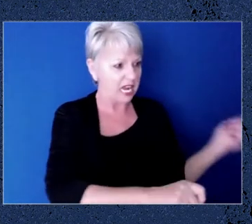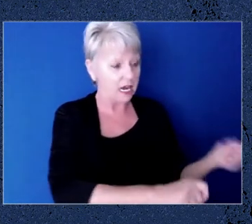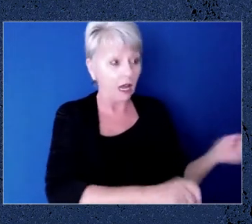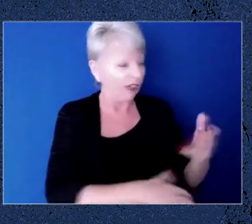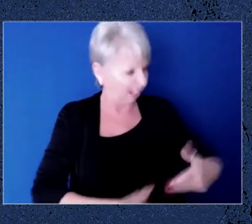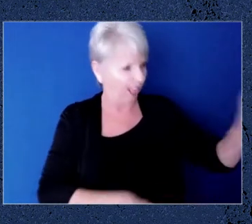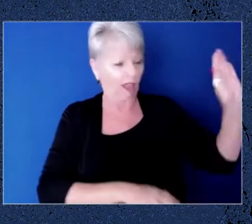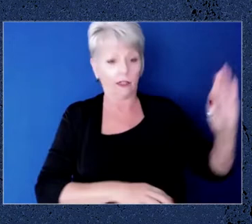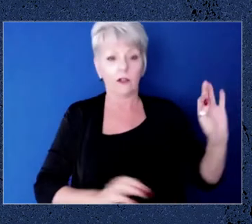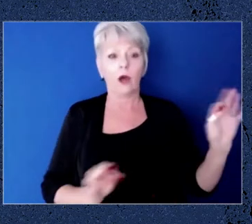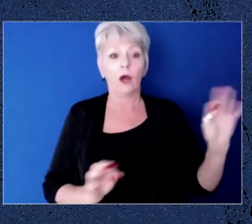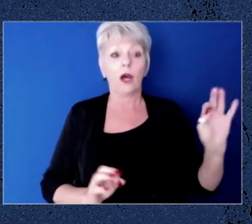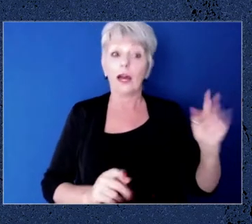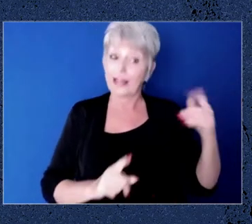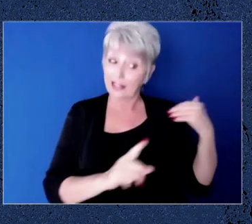situation, yeah, within lifetimes, you know,